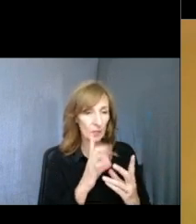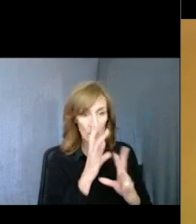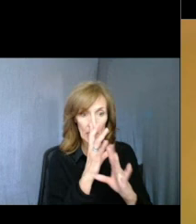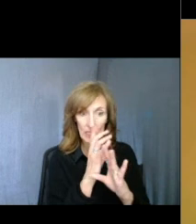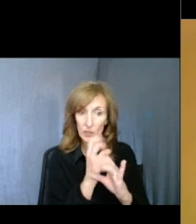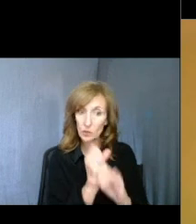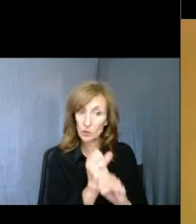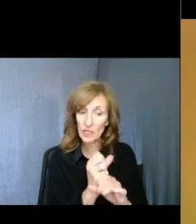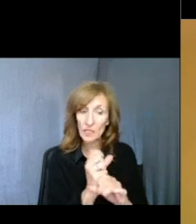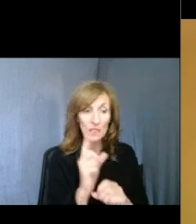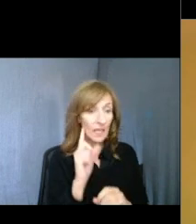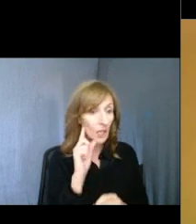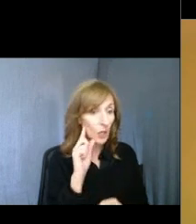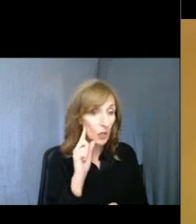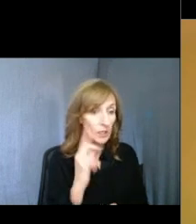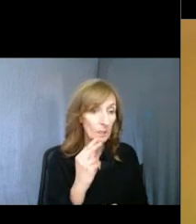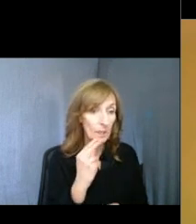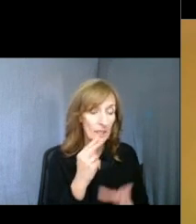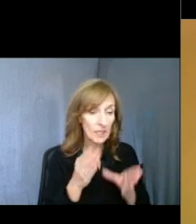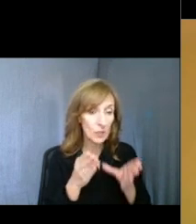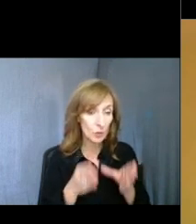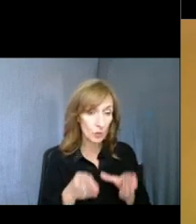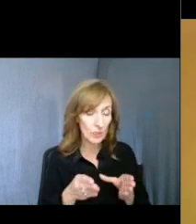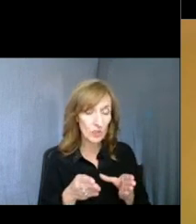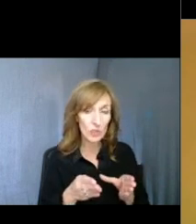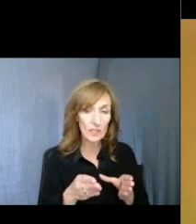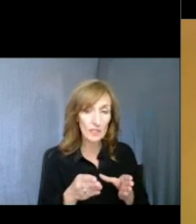very recently discussing the microbiome,